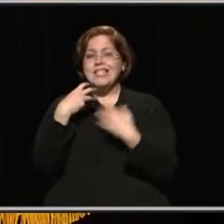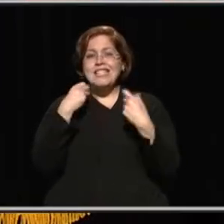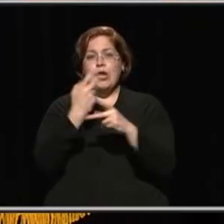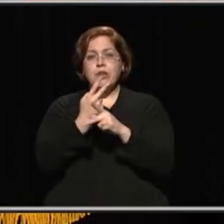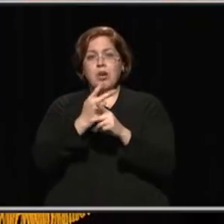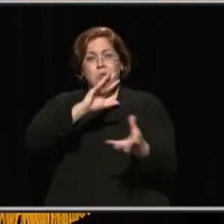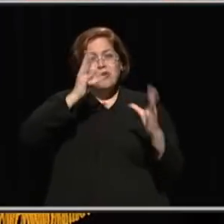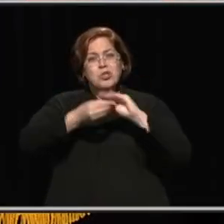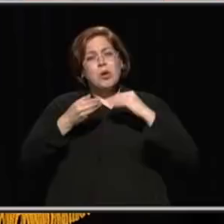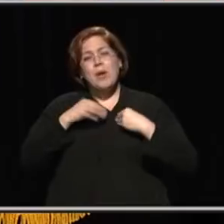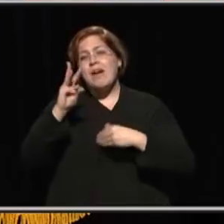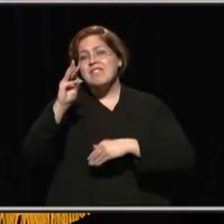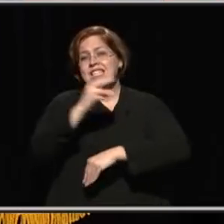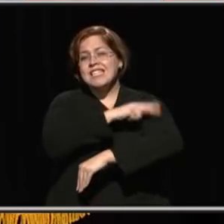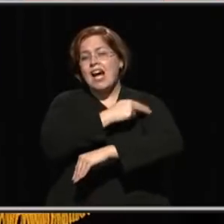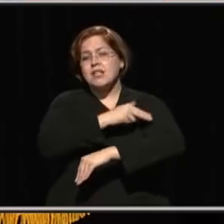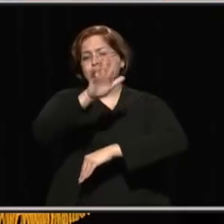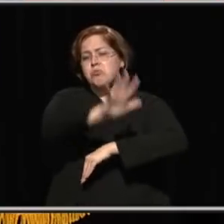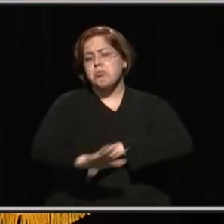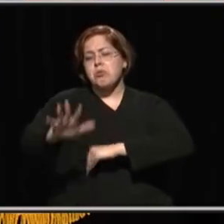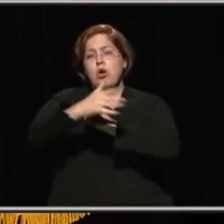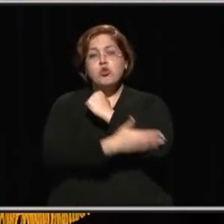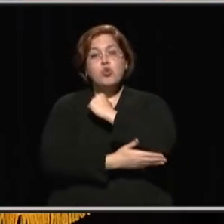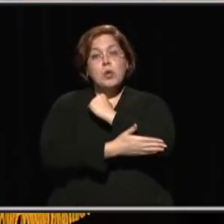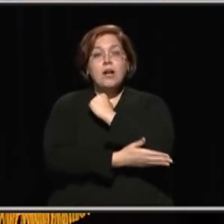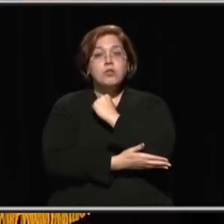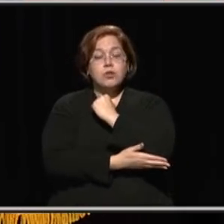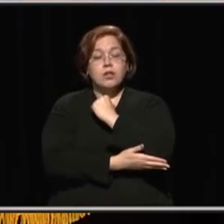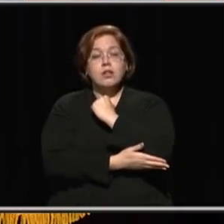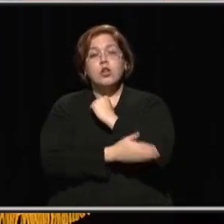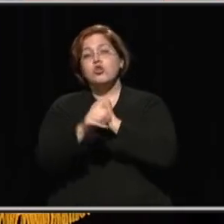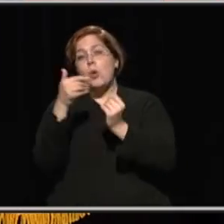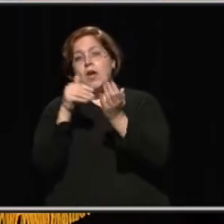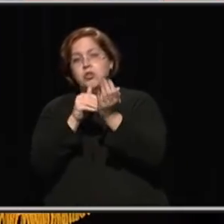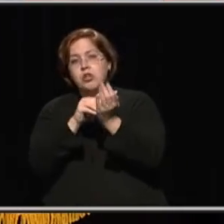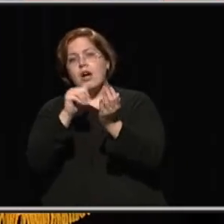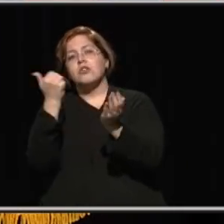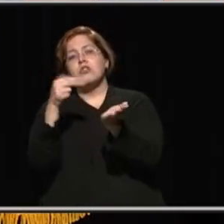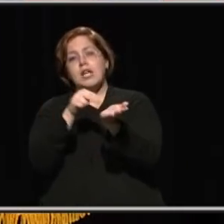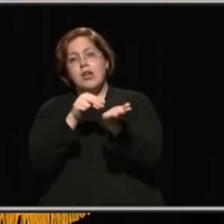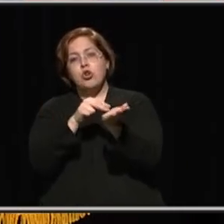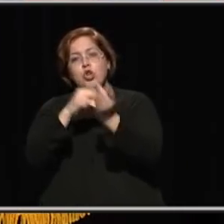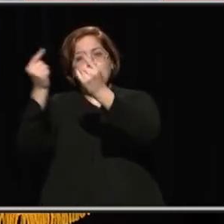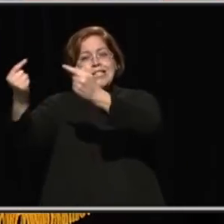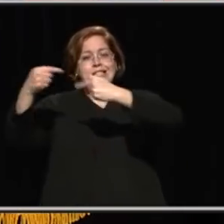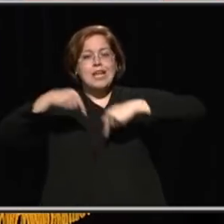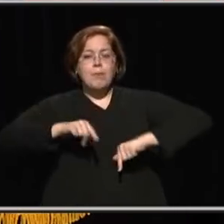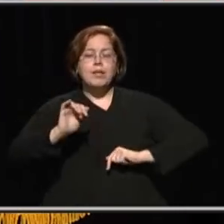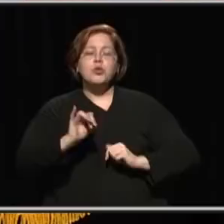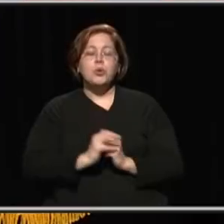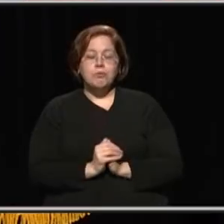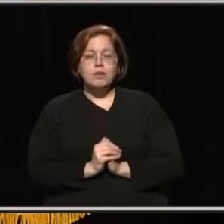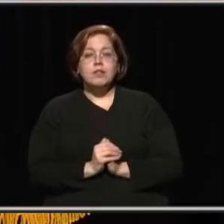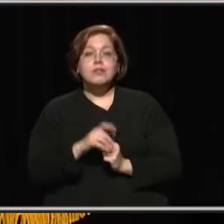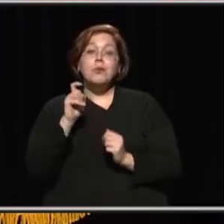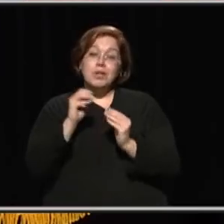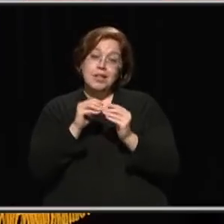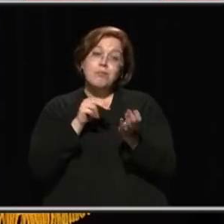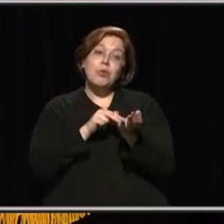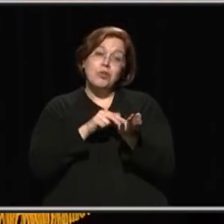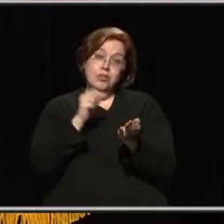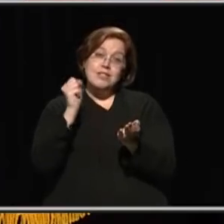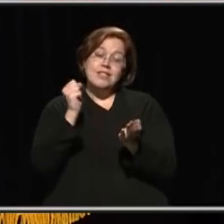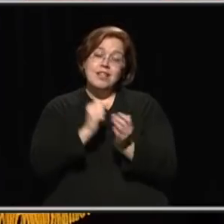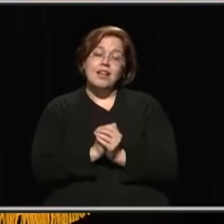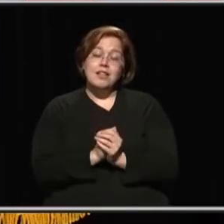Christus altogether around the country. So we're getting other doctors and nurses from Christus coming in as well. So we do need more nurses. And like I